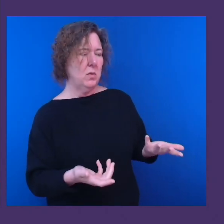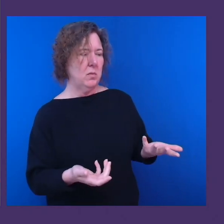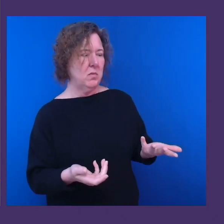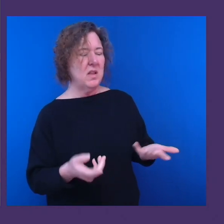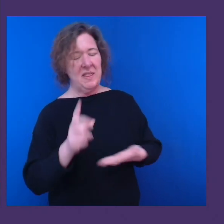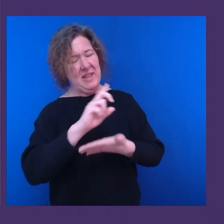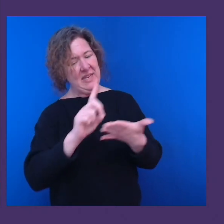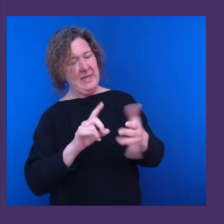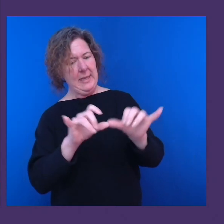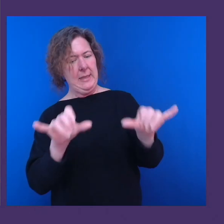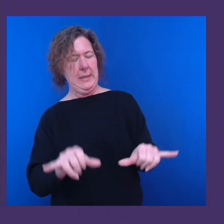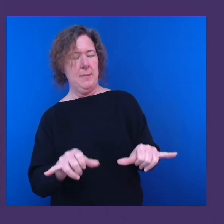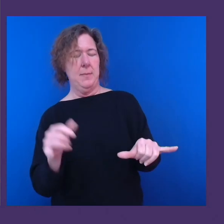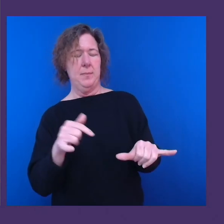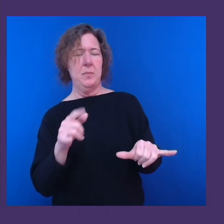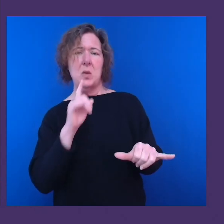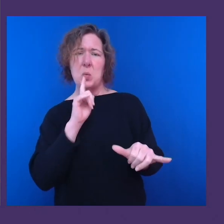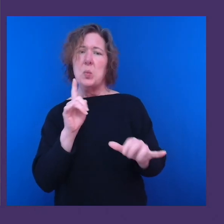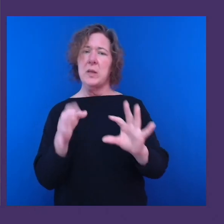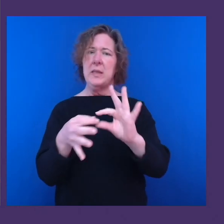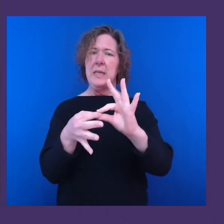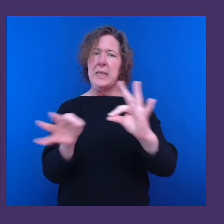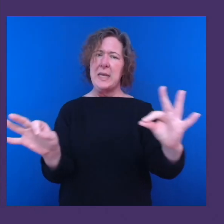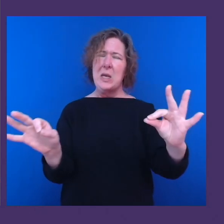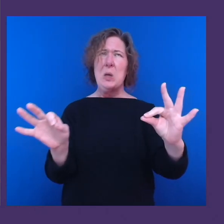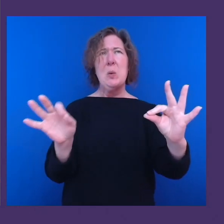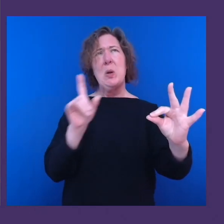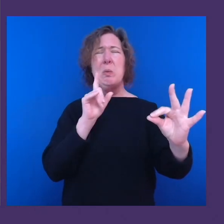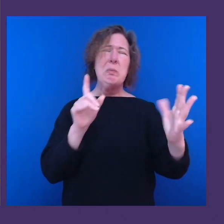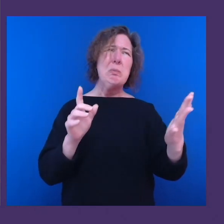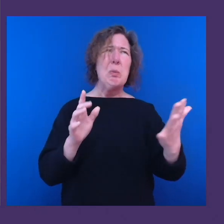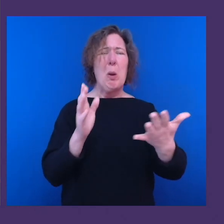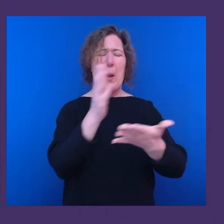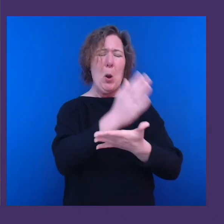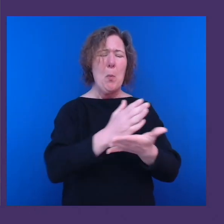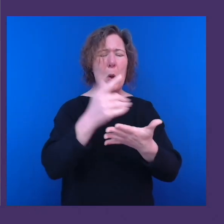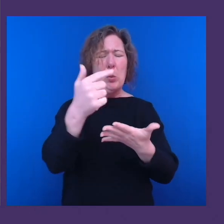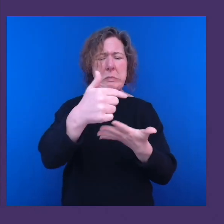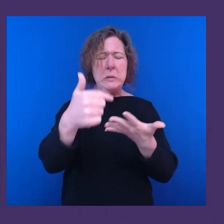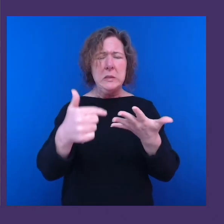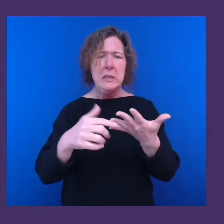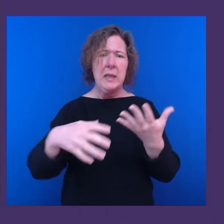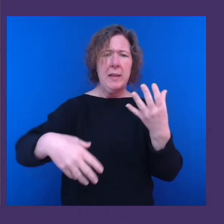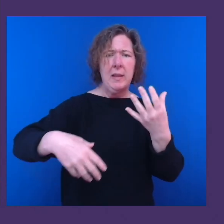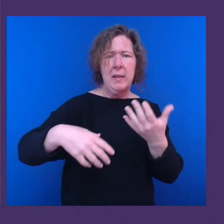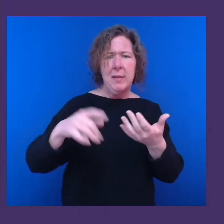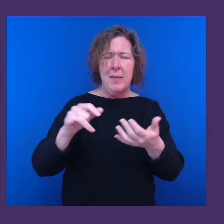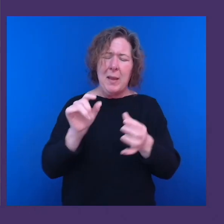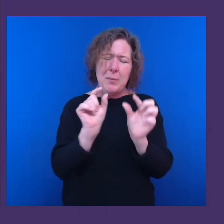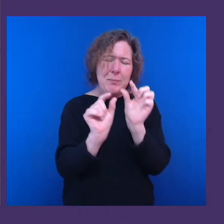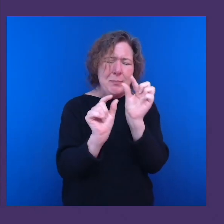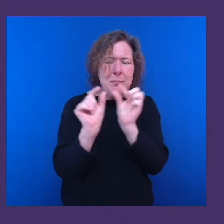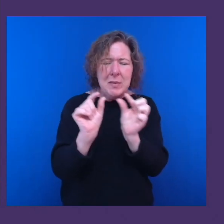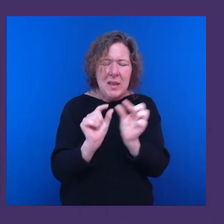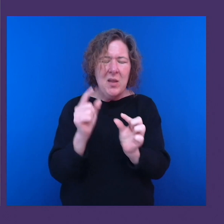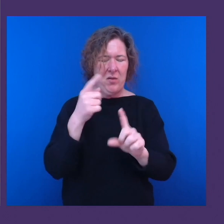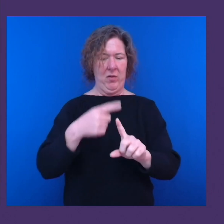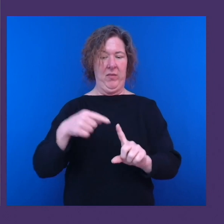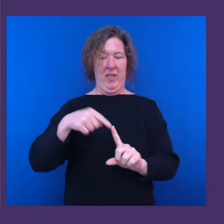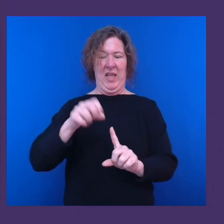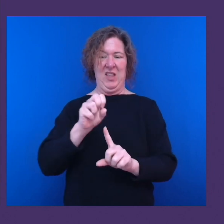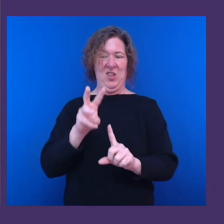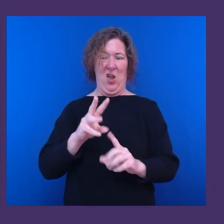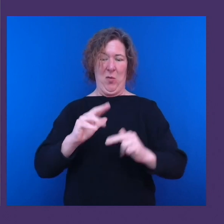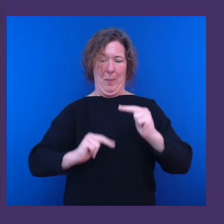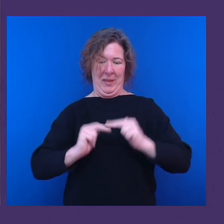is the language or components that the atoms that a piece of software is built from. So just